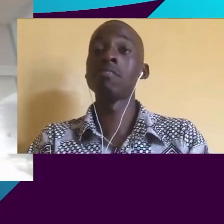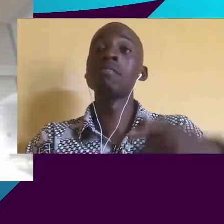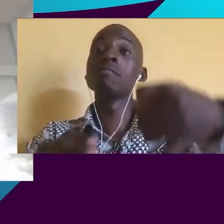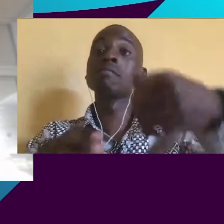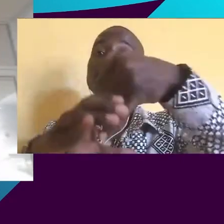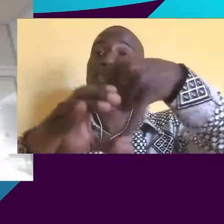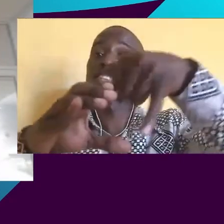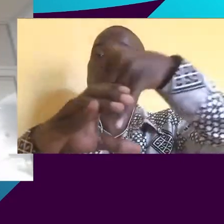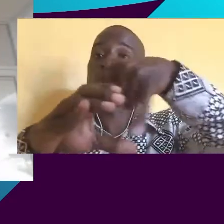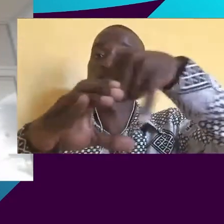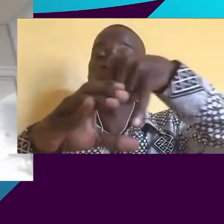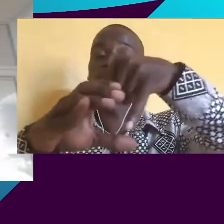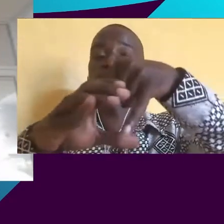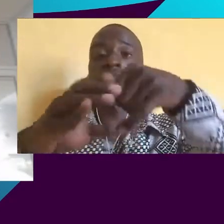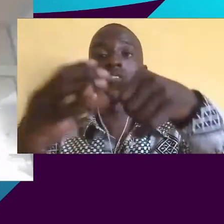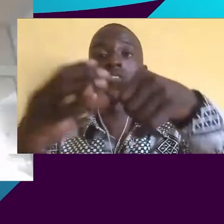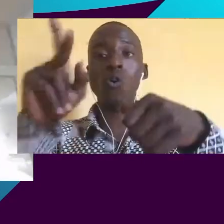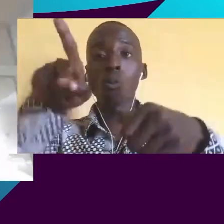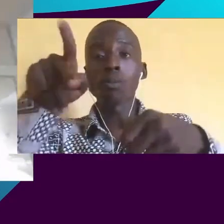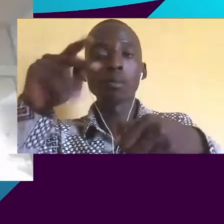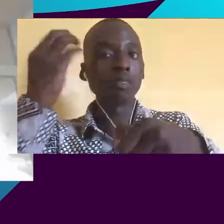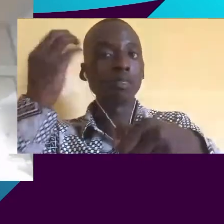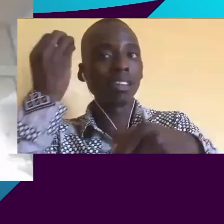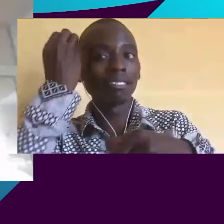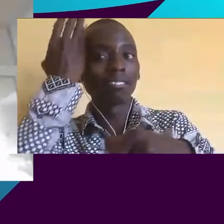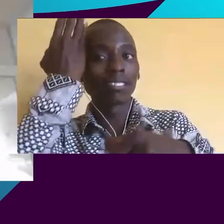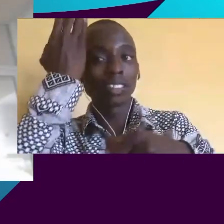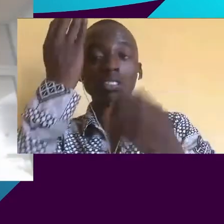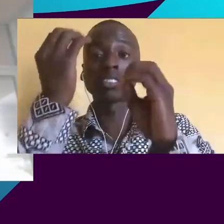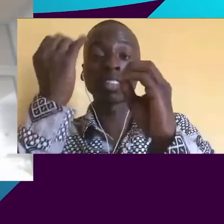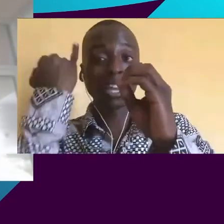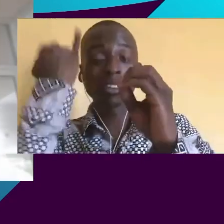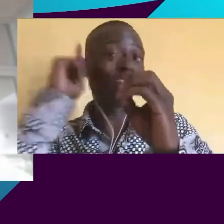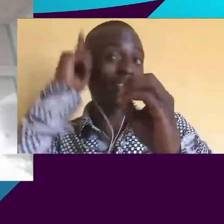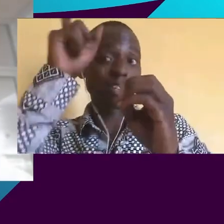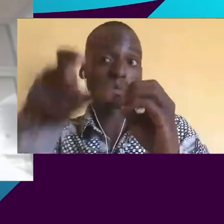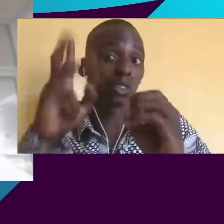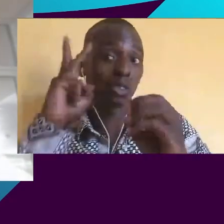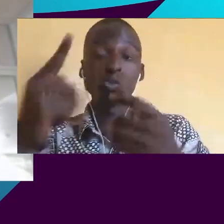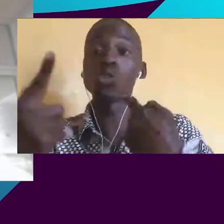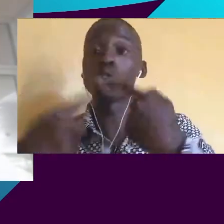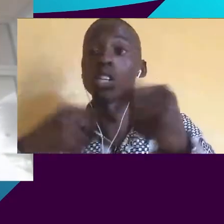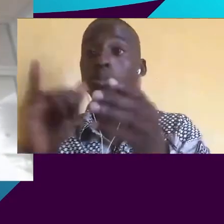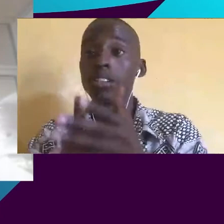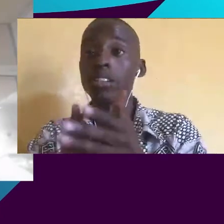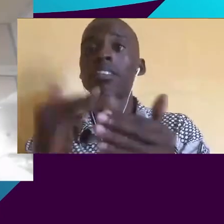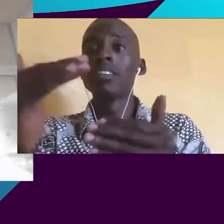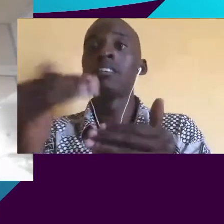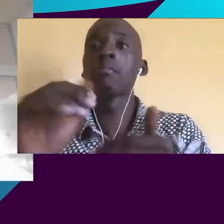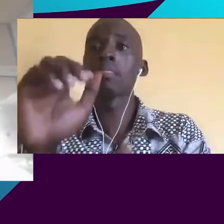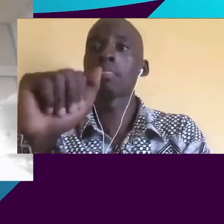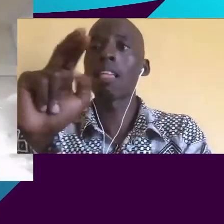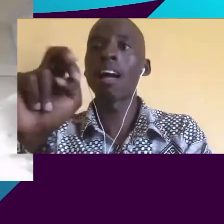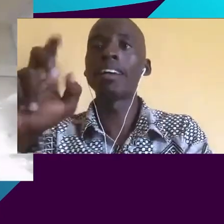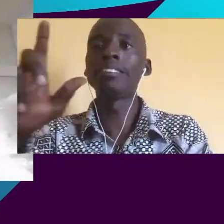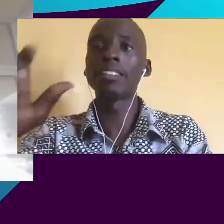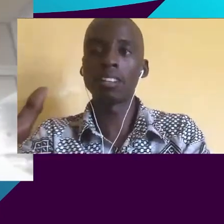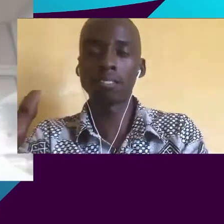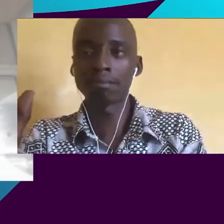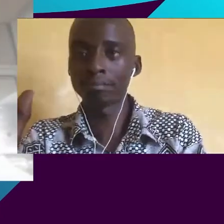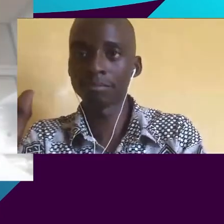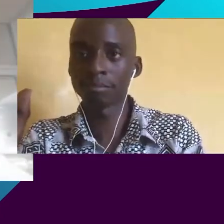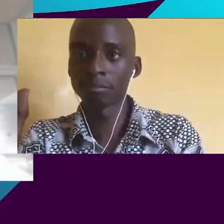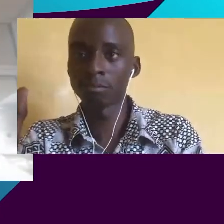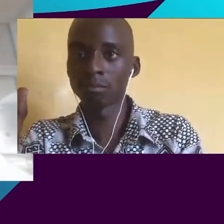ideology. At some point, I think someone will tackle that. Angela, I want to invite